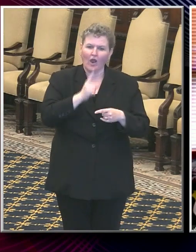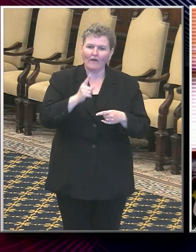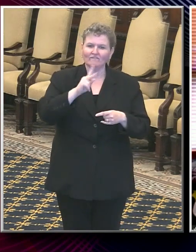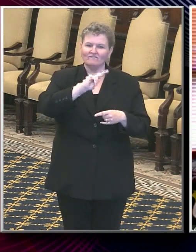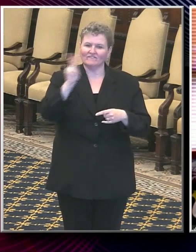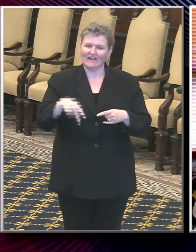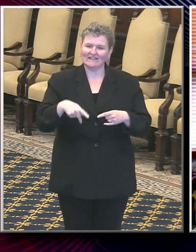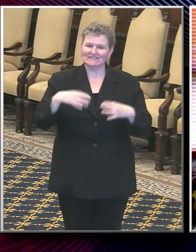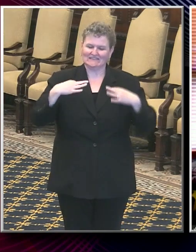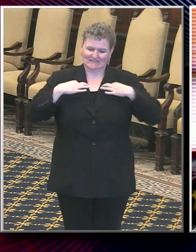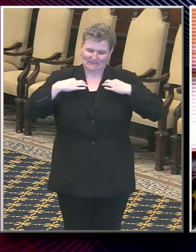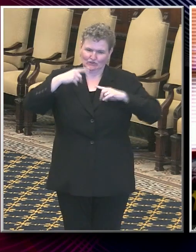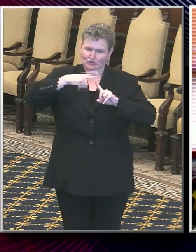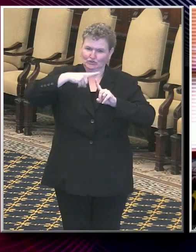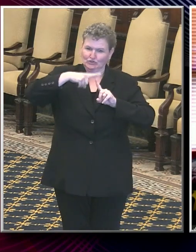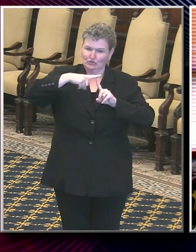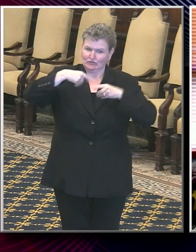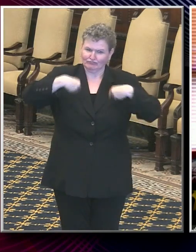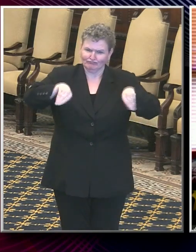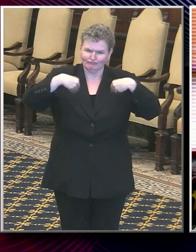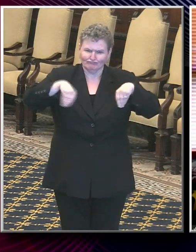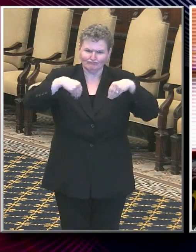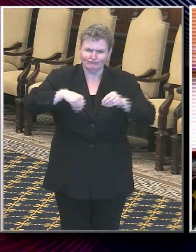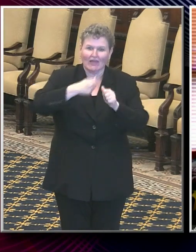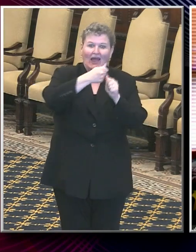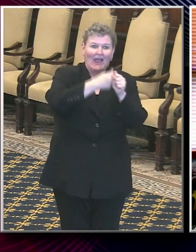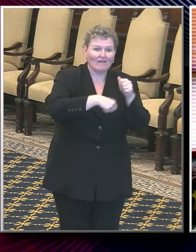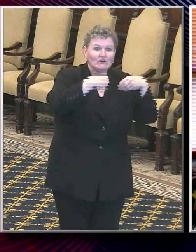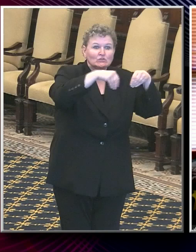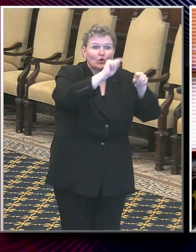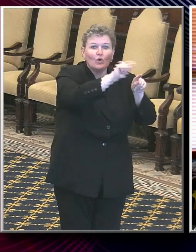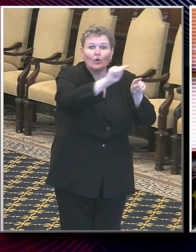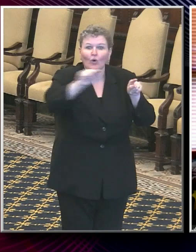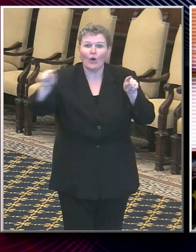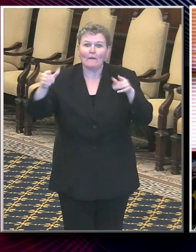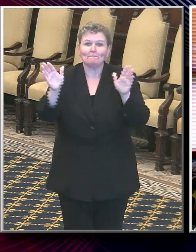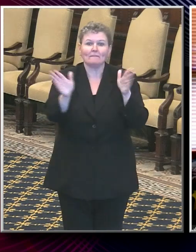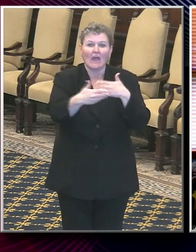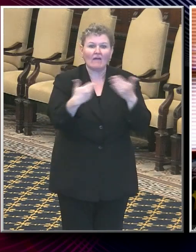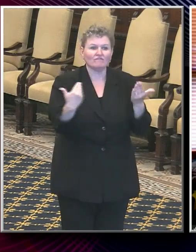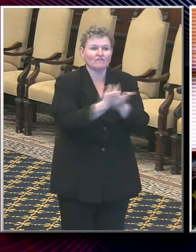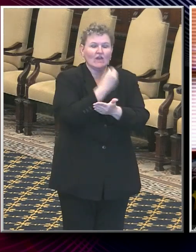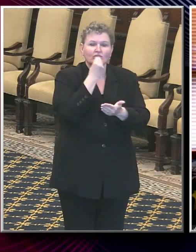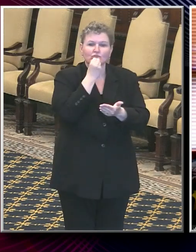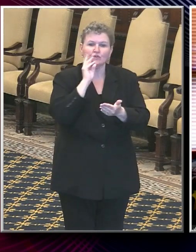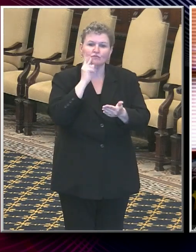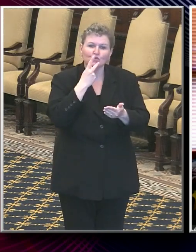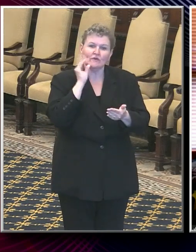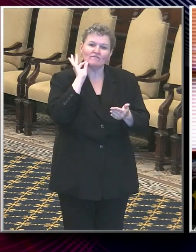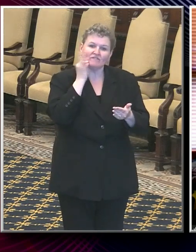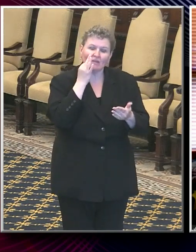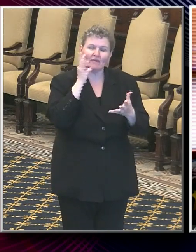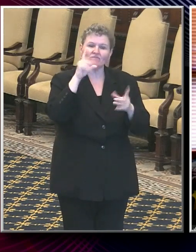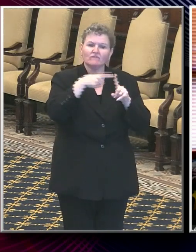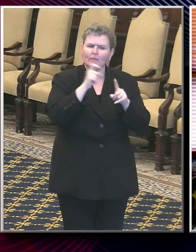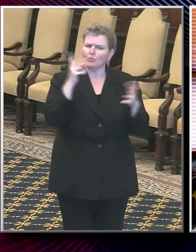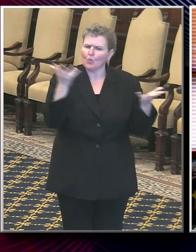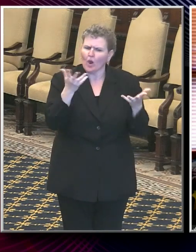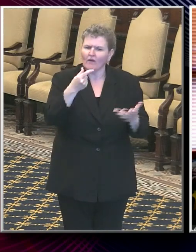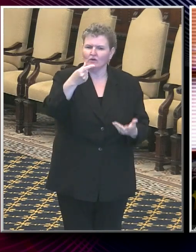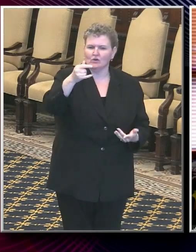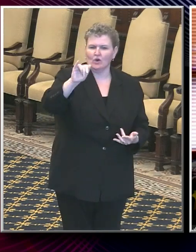it. For every t-shirt sold, a box of fresh produce from Giordano's is donated to a Philadelphian in